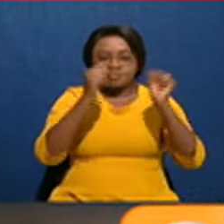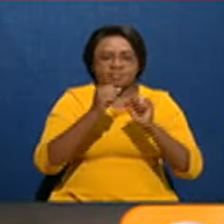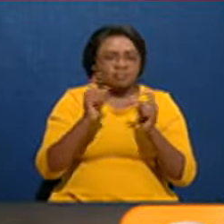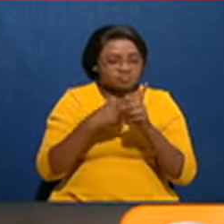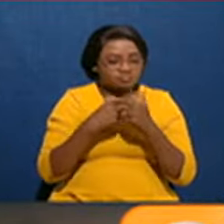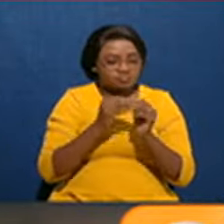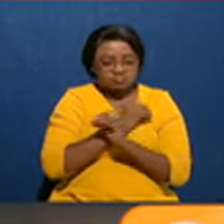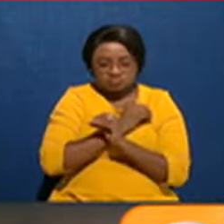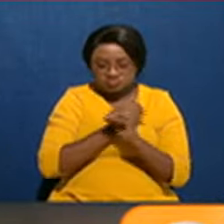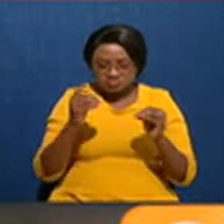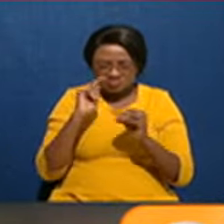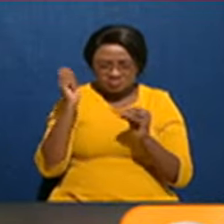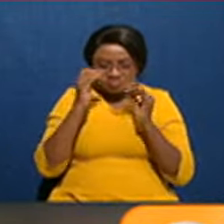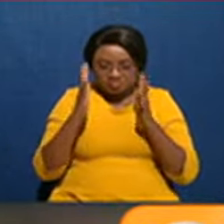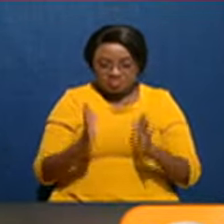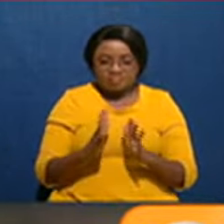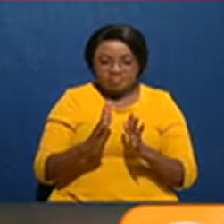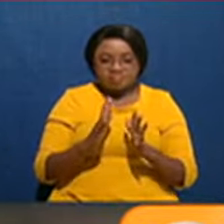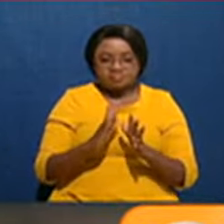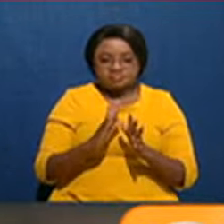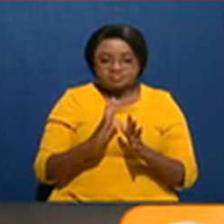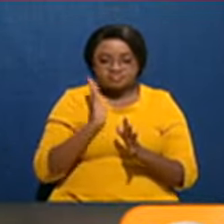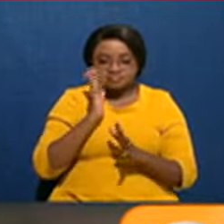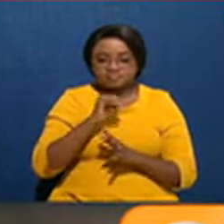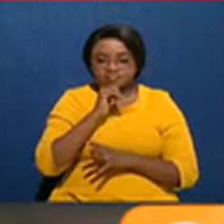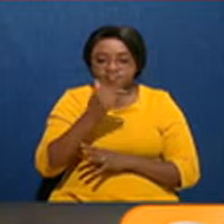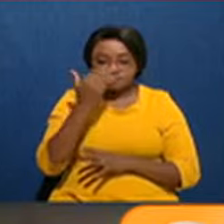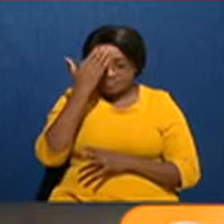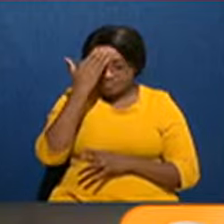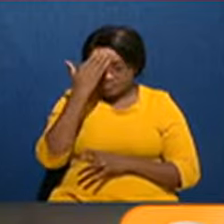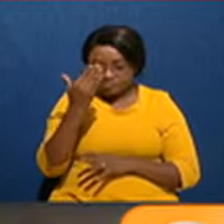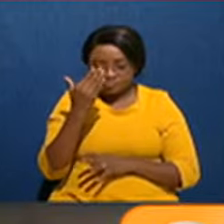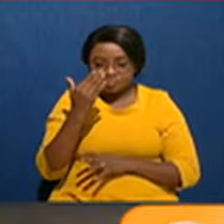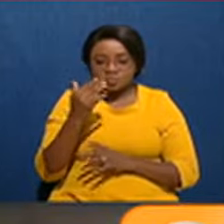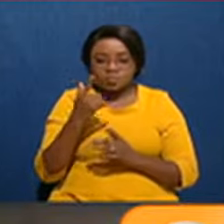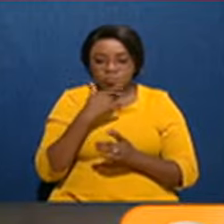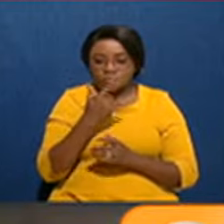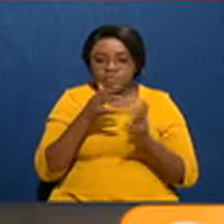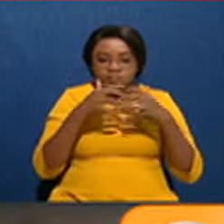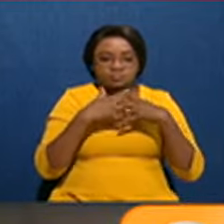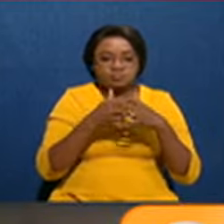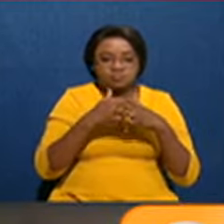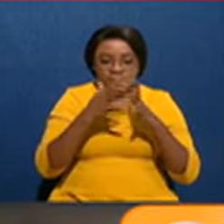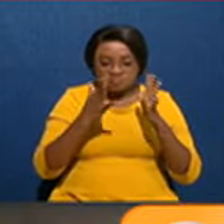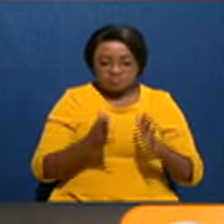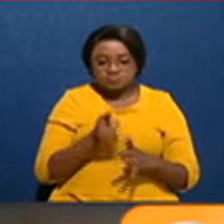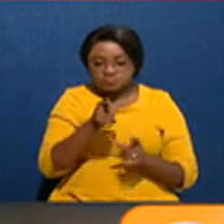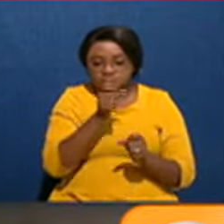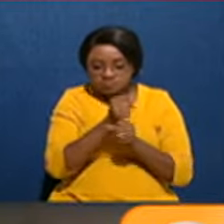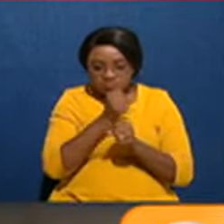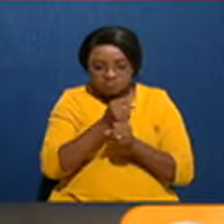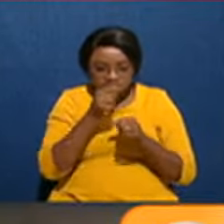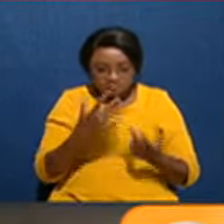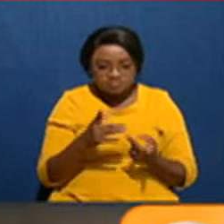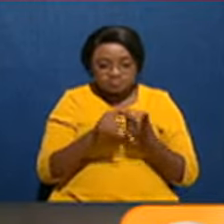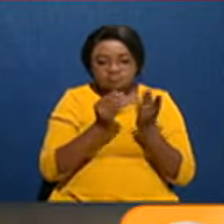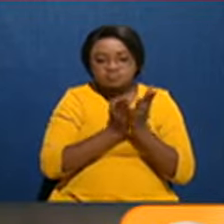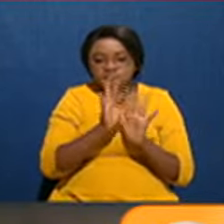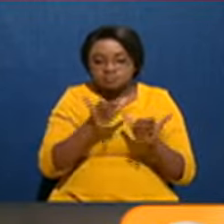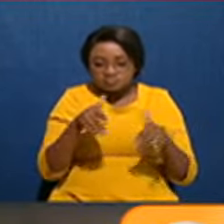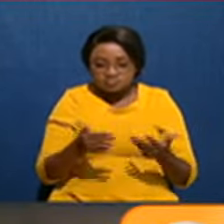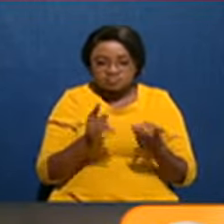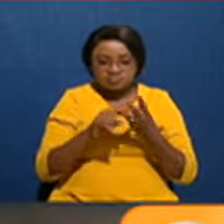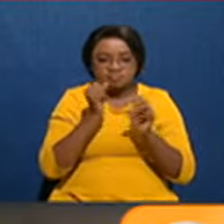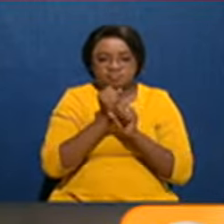left outside of that bracket of awareness, that there is somebody called an engineer, and the engineer is there to serve them, and the engineer is to make sure